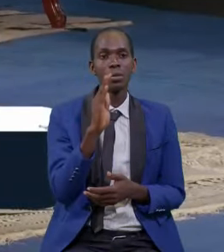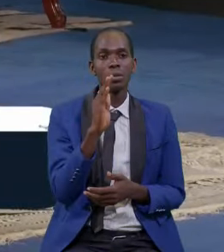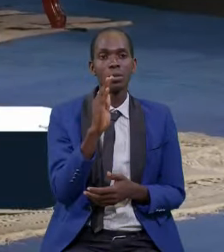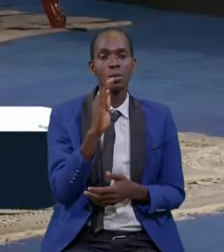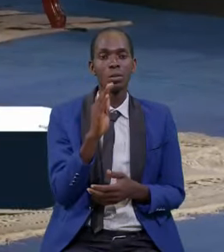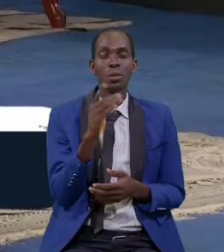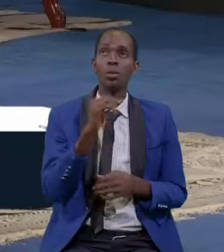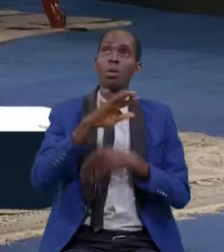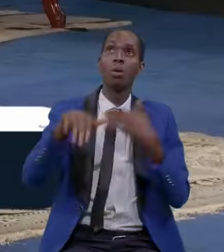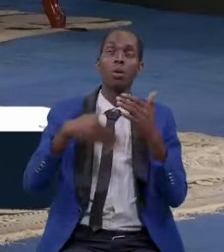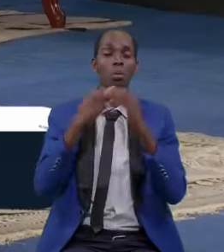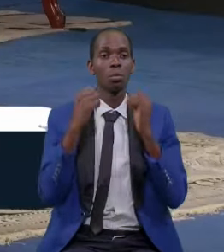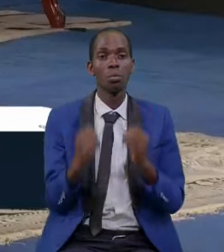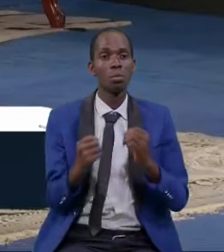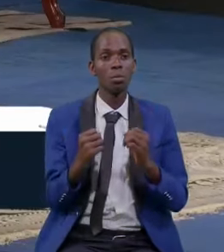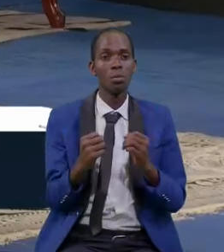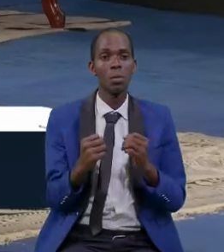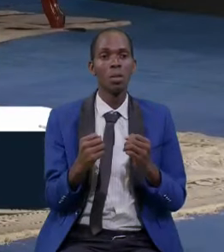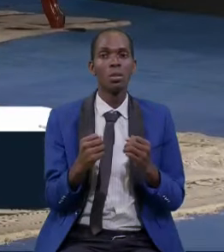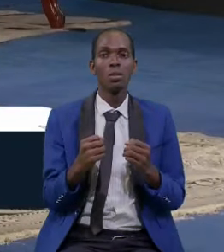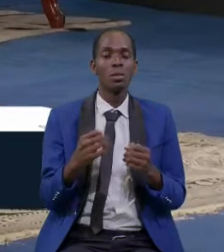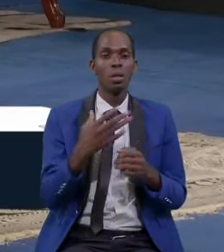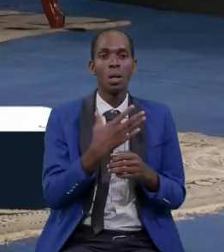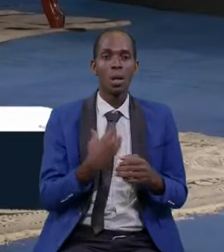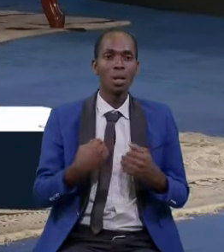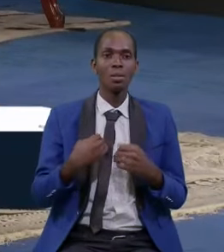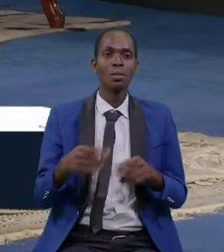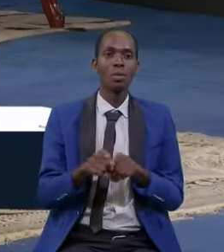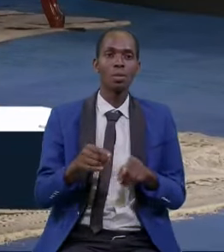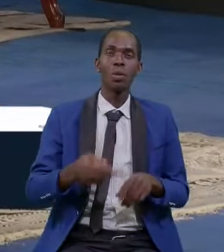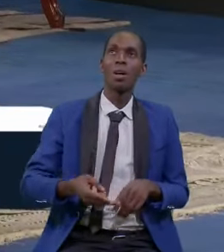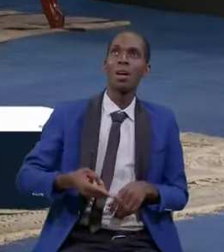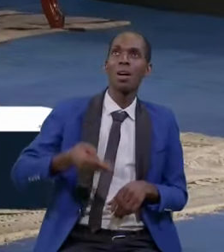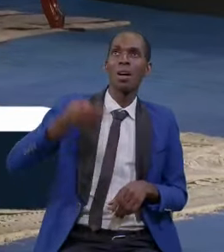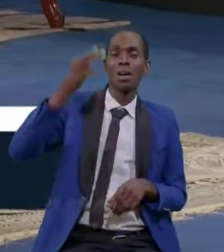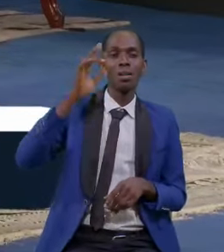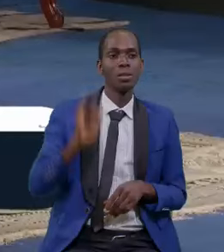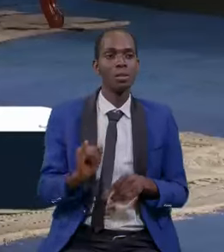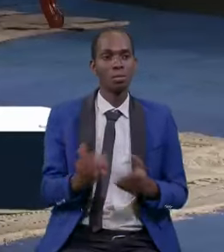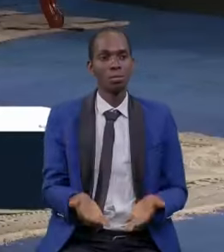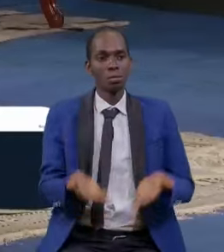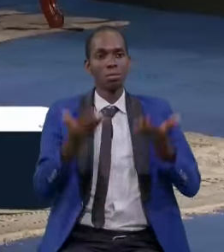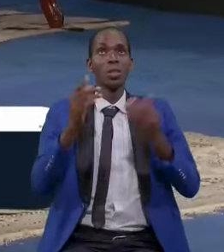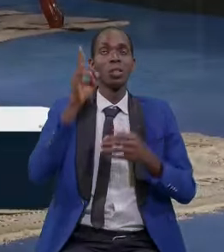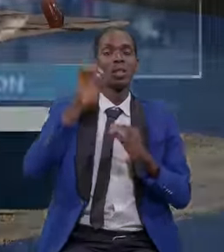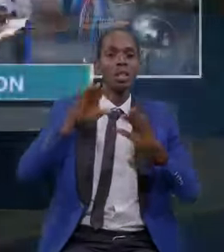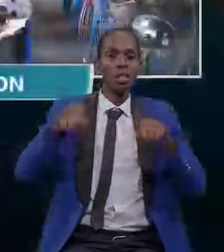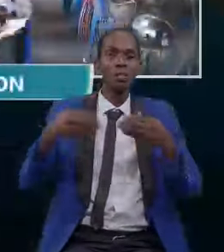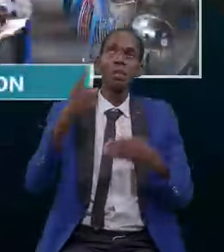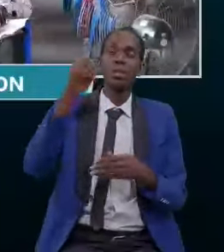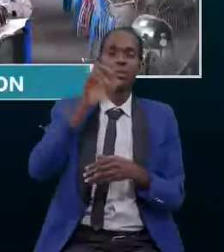Almighty, has highly exalted him and given him a name which